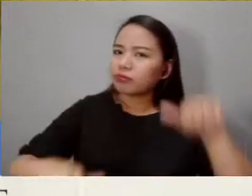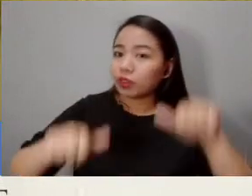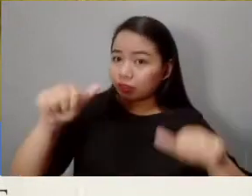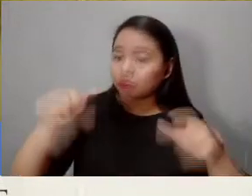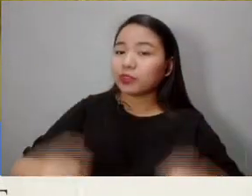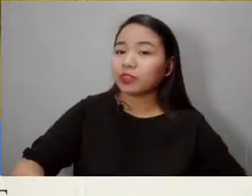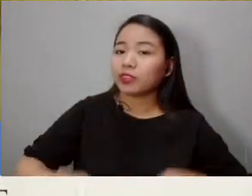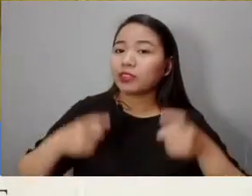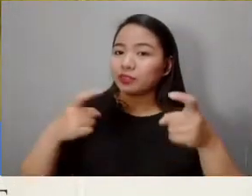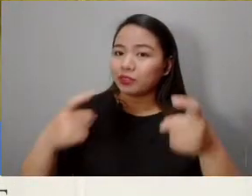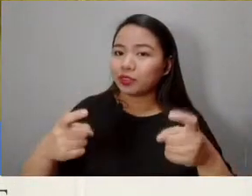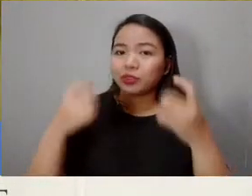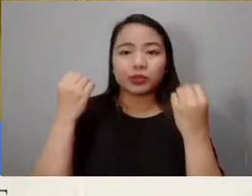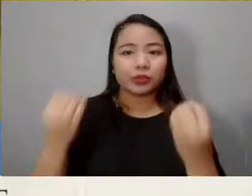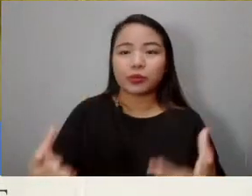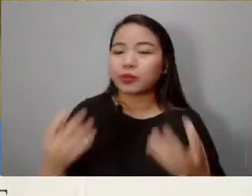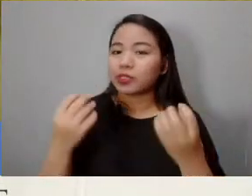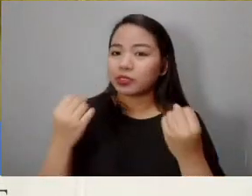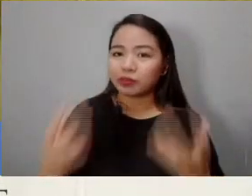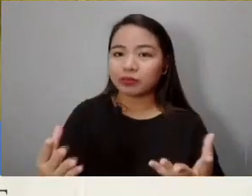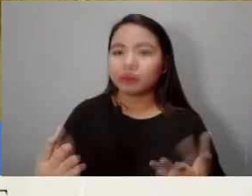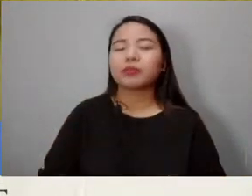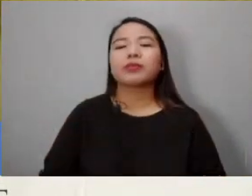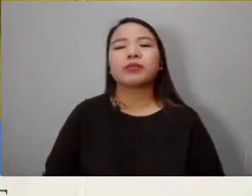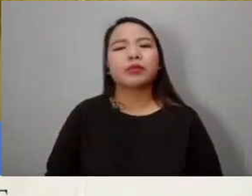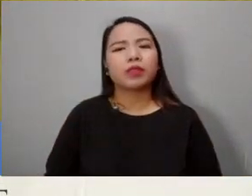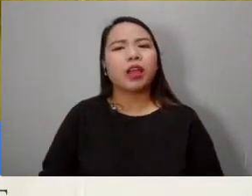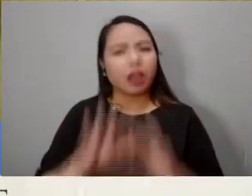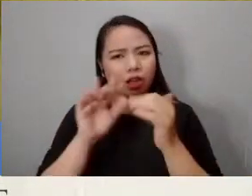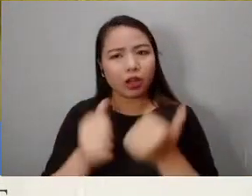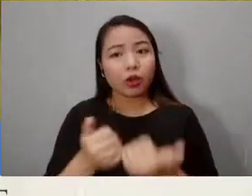much. How do you share them?